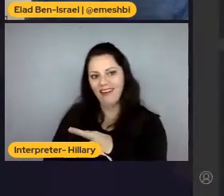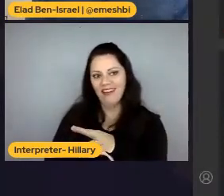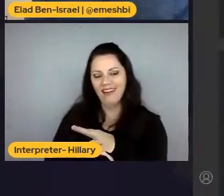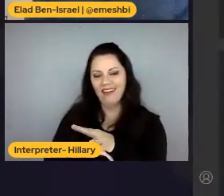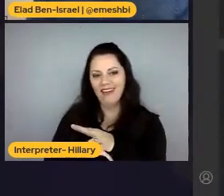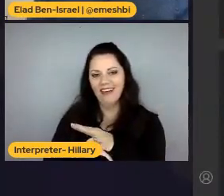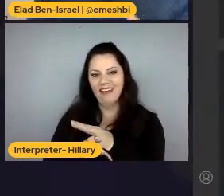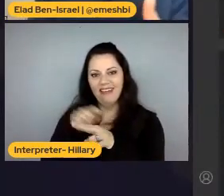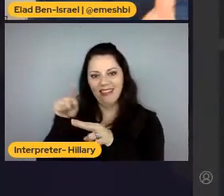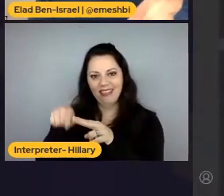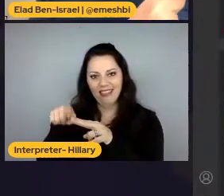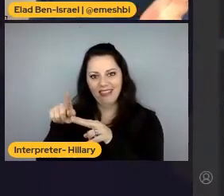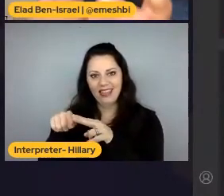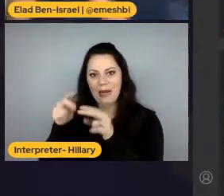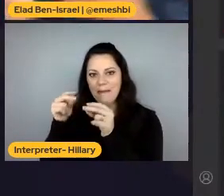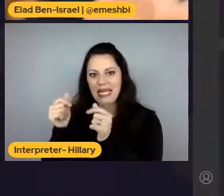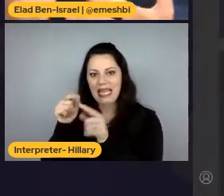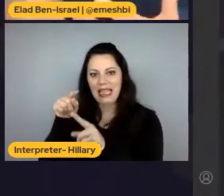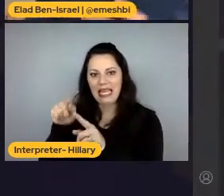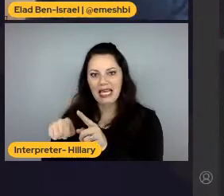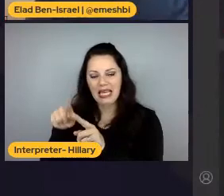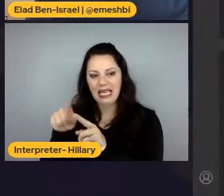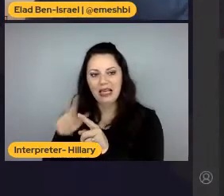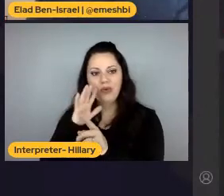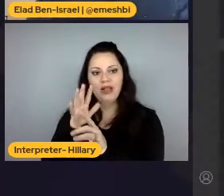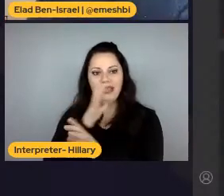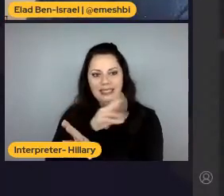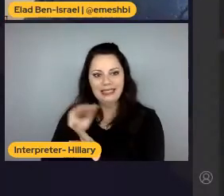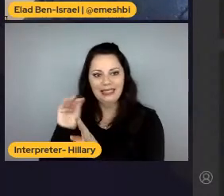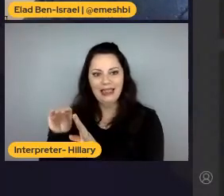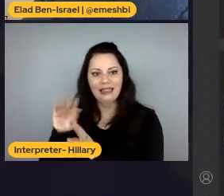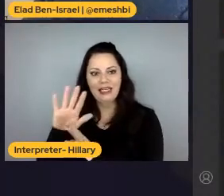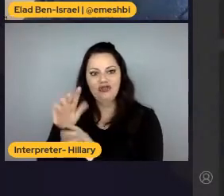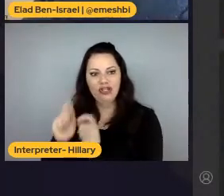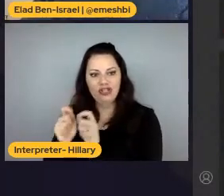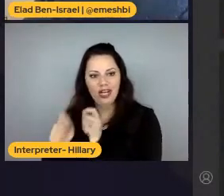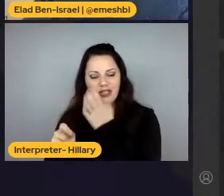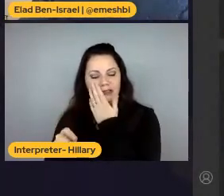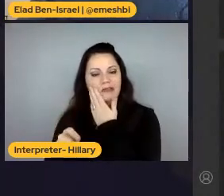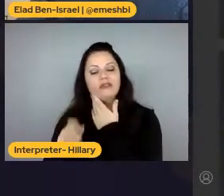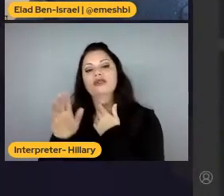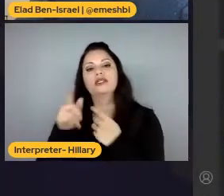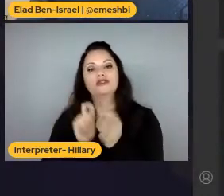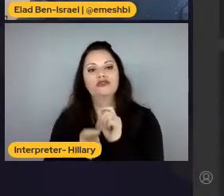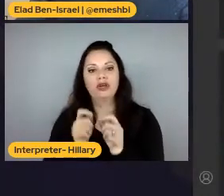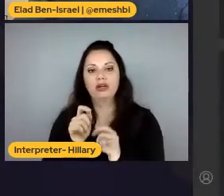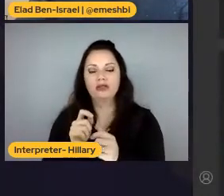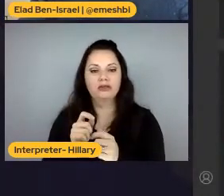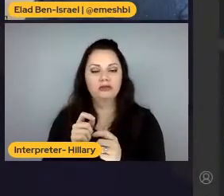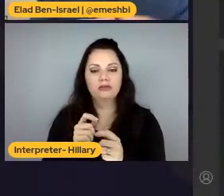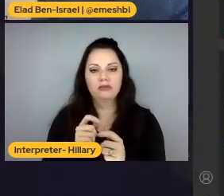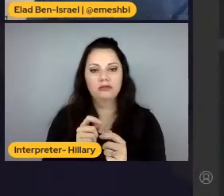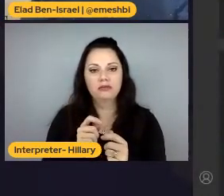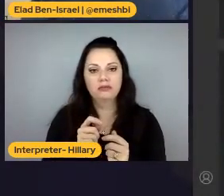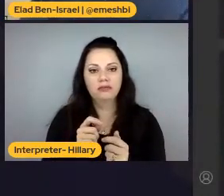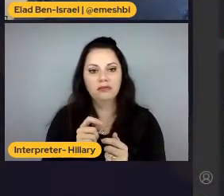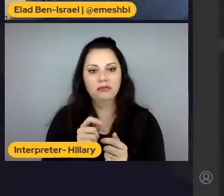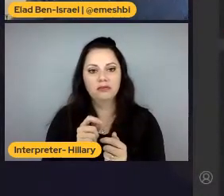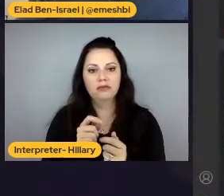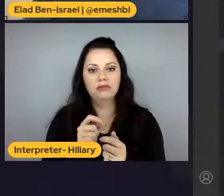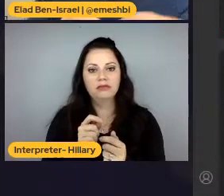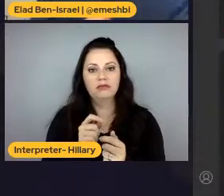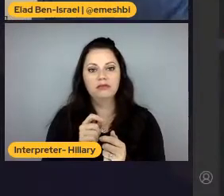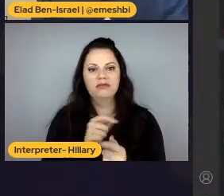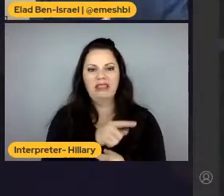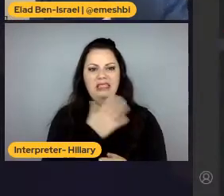And then immediately it synthesizes your changes, or you can change your, oh, this